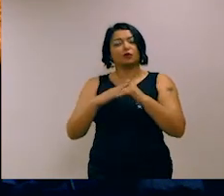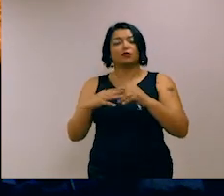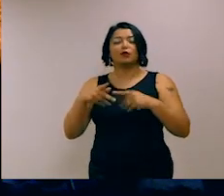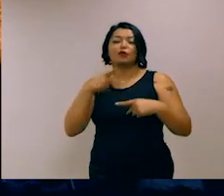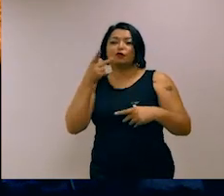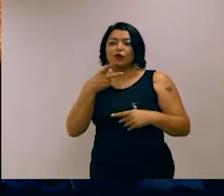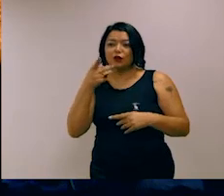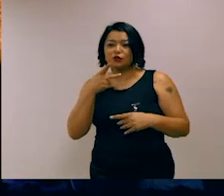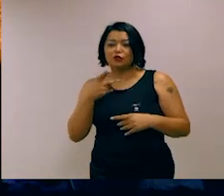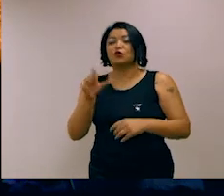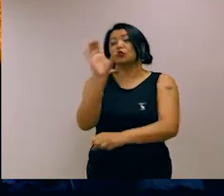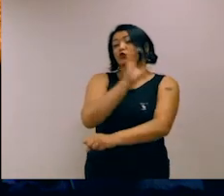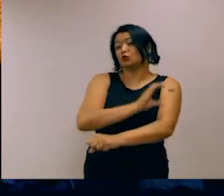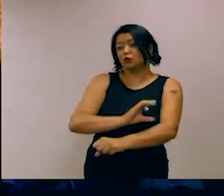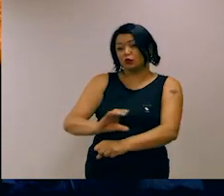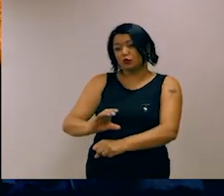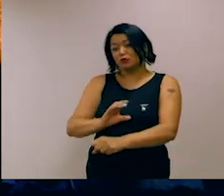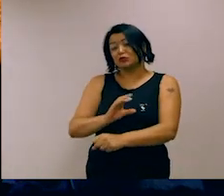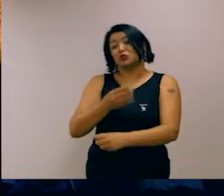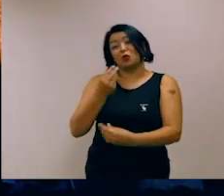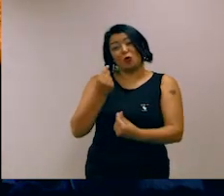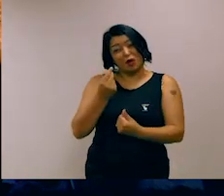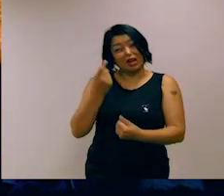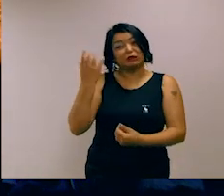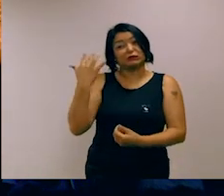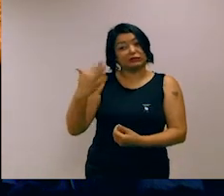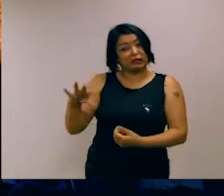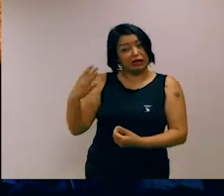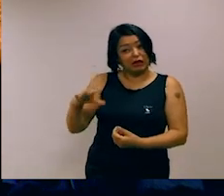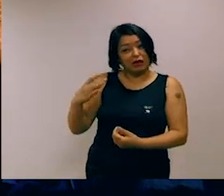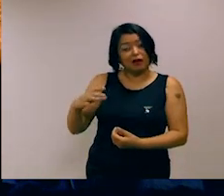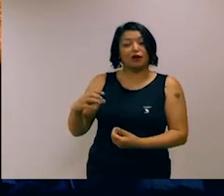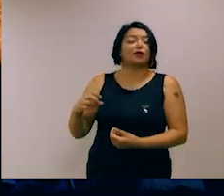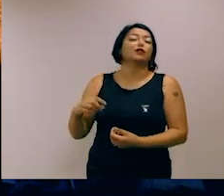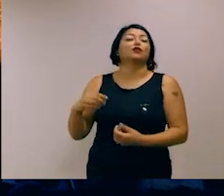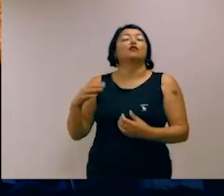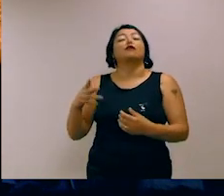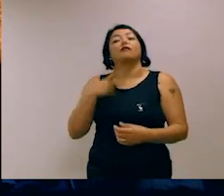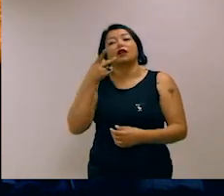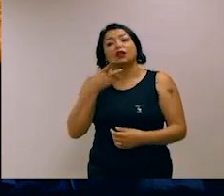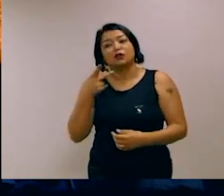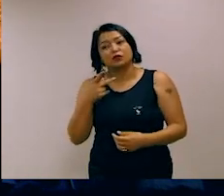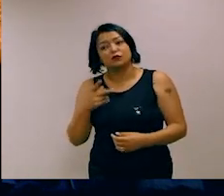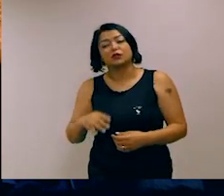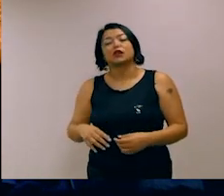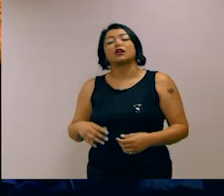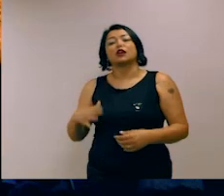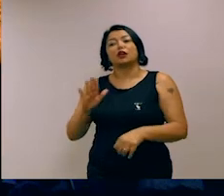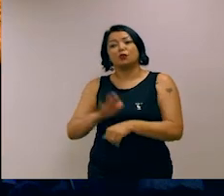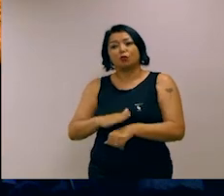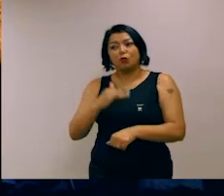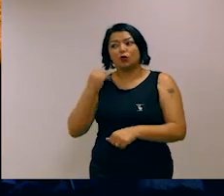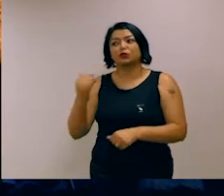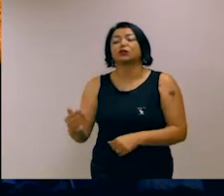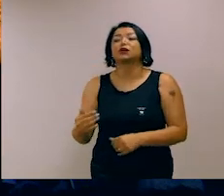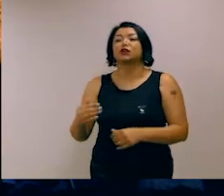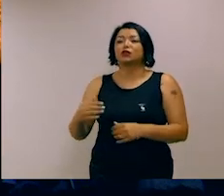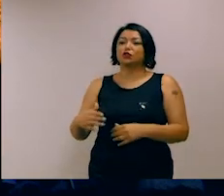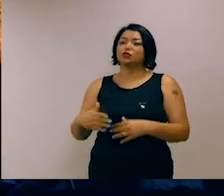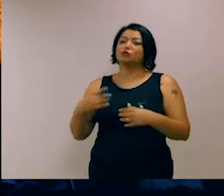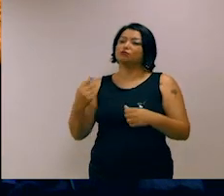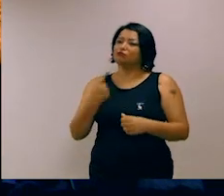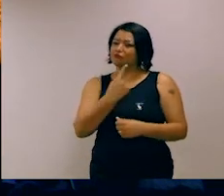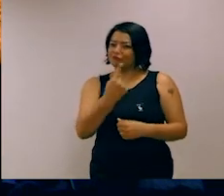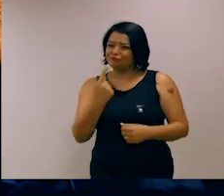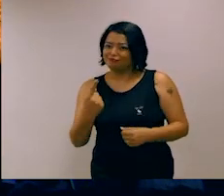message, that it's a national effort to decrease the no-show. Let's have a look on a few examples and then you will have to vote, so